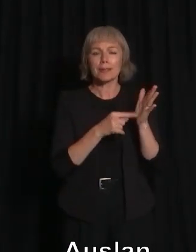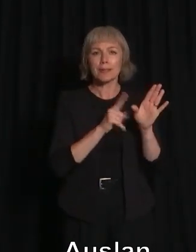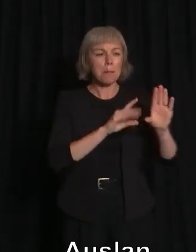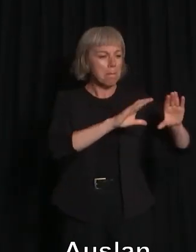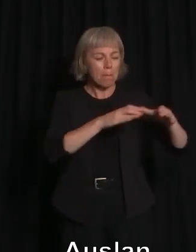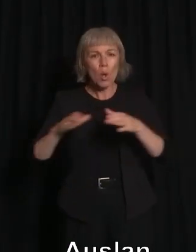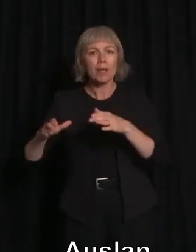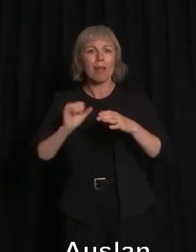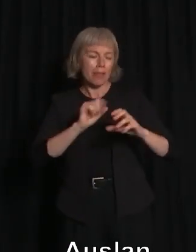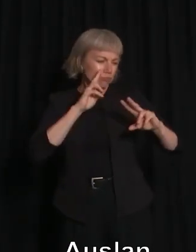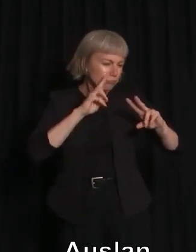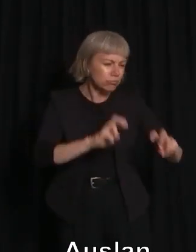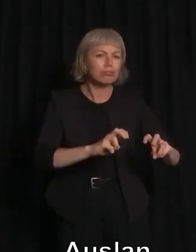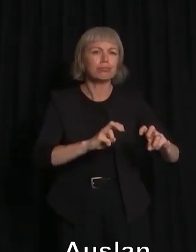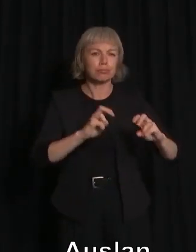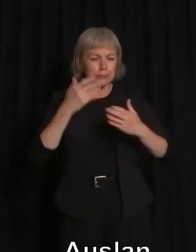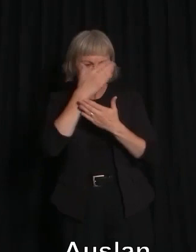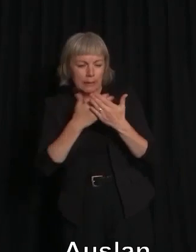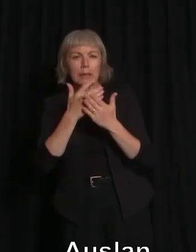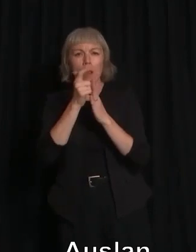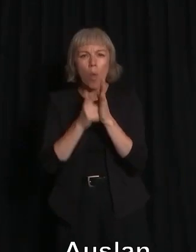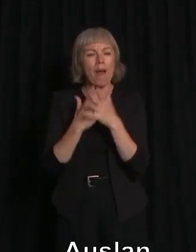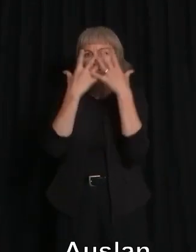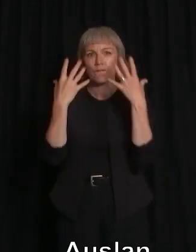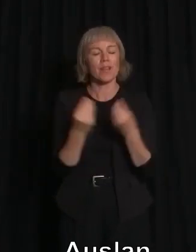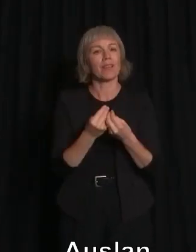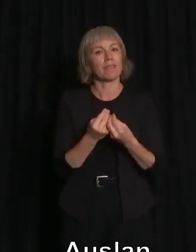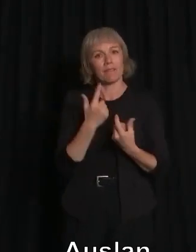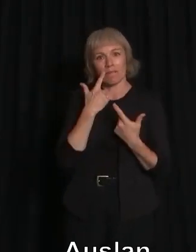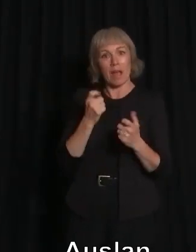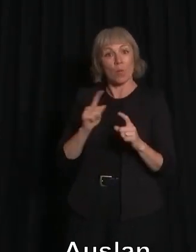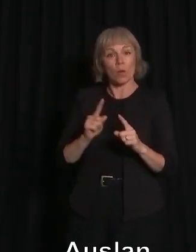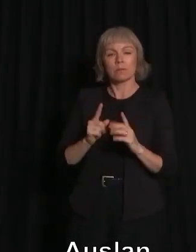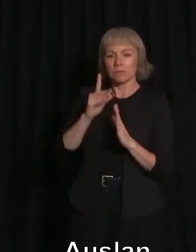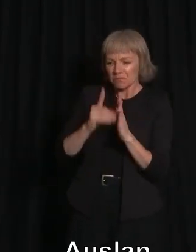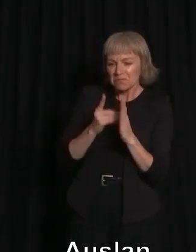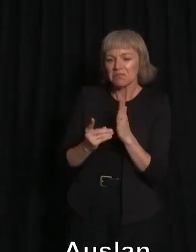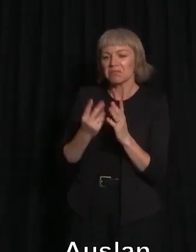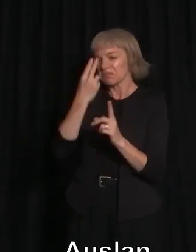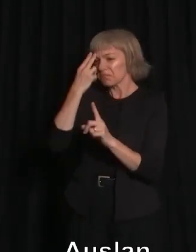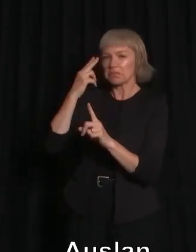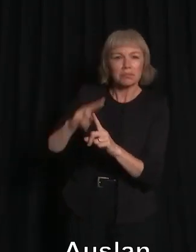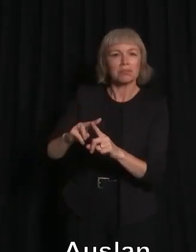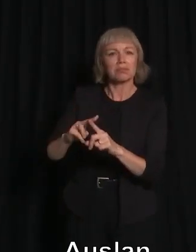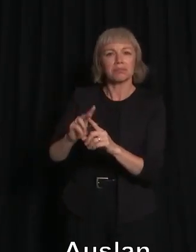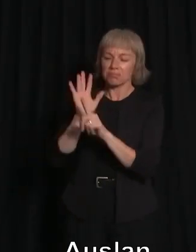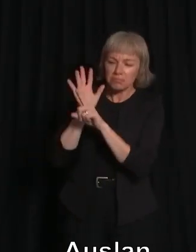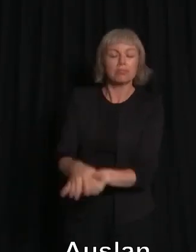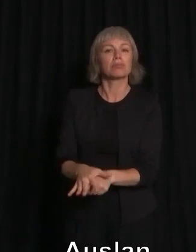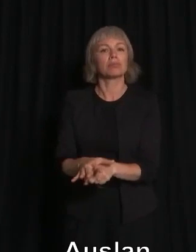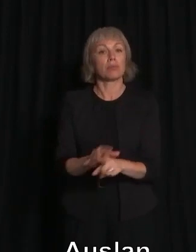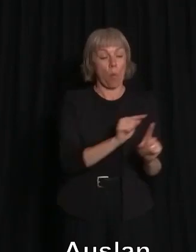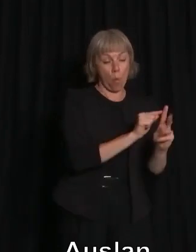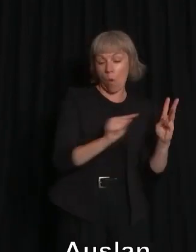procedures has shown that criminalization, pathologization, and stigmatization are all in breach